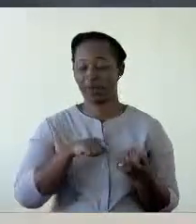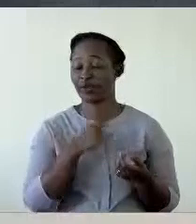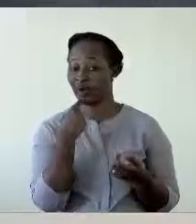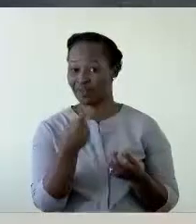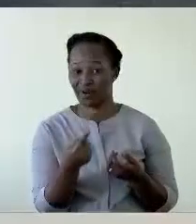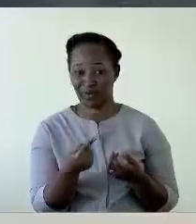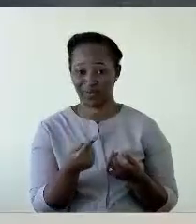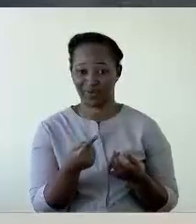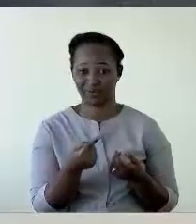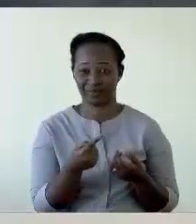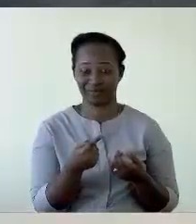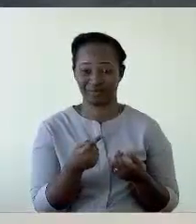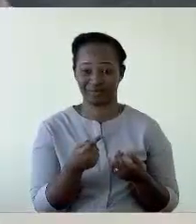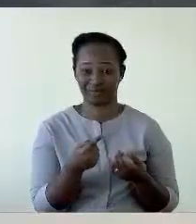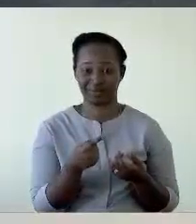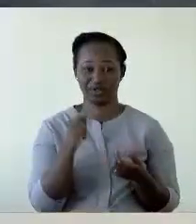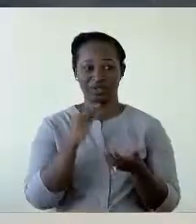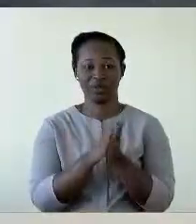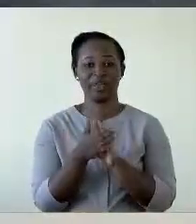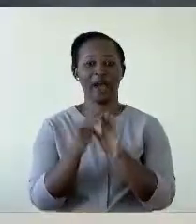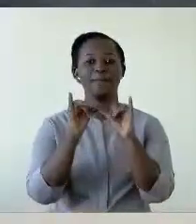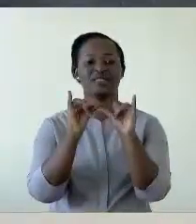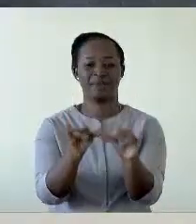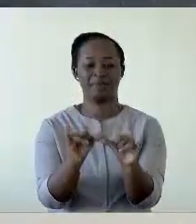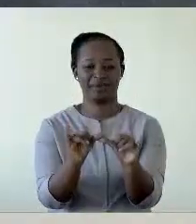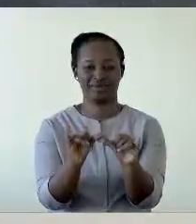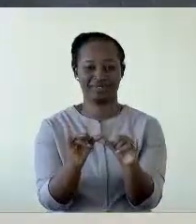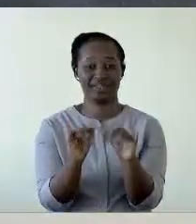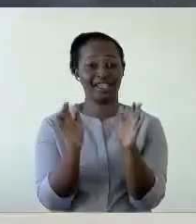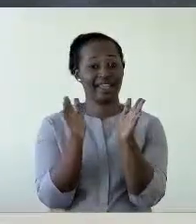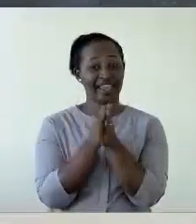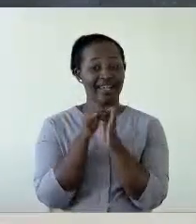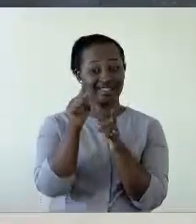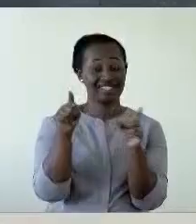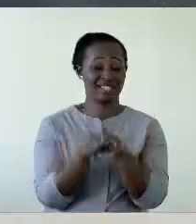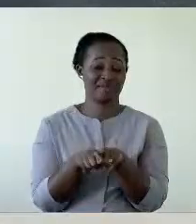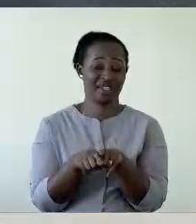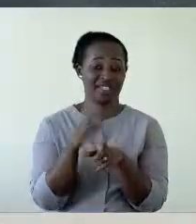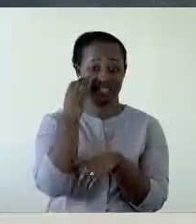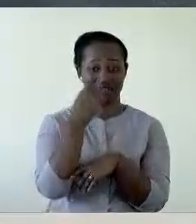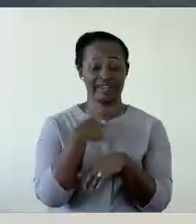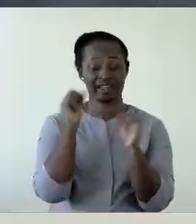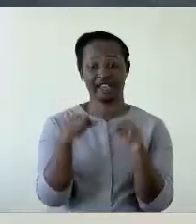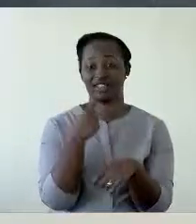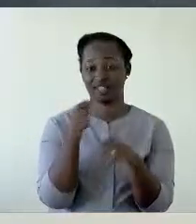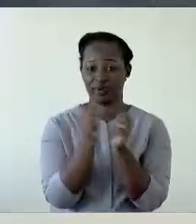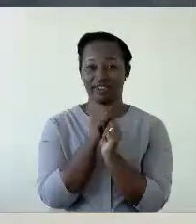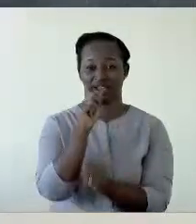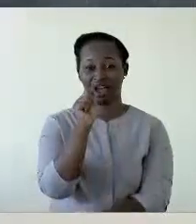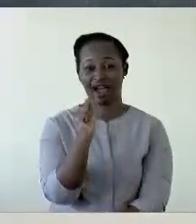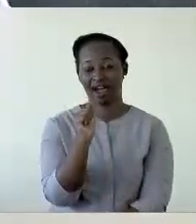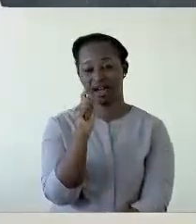that you become stable. And it is the same, if I can say, with the